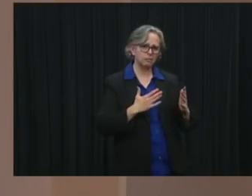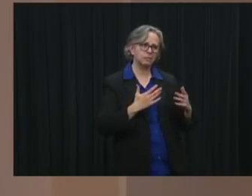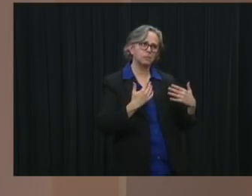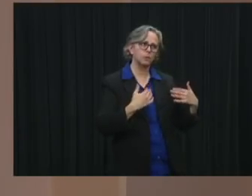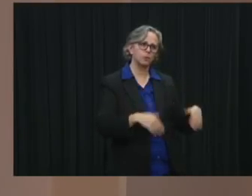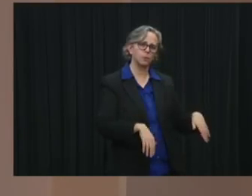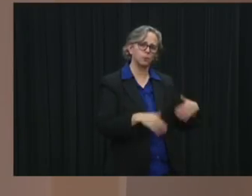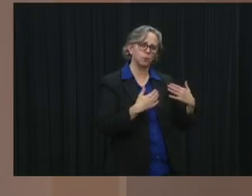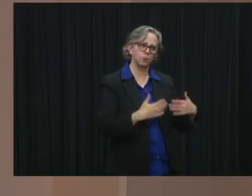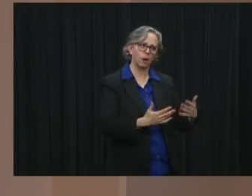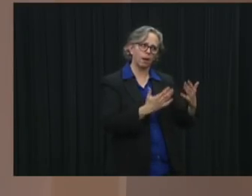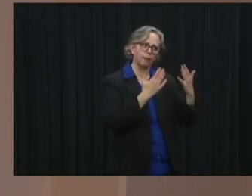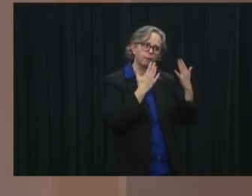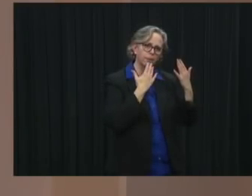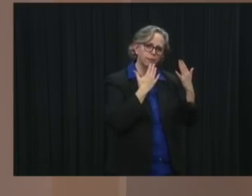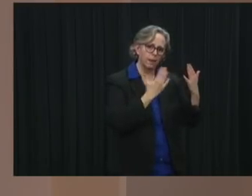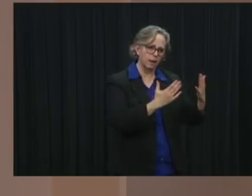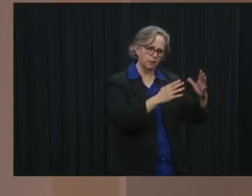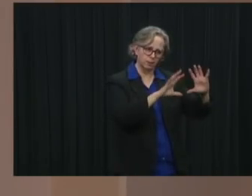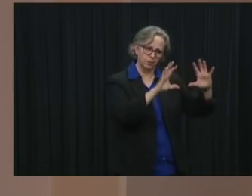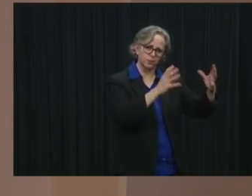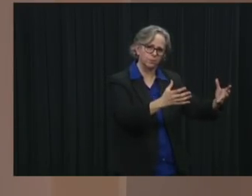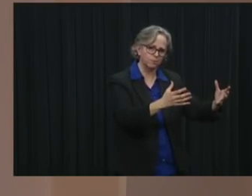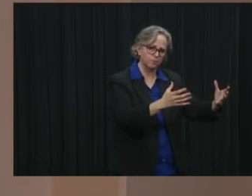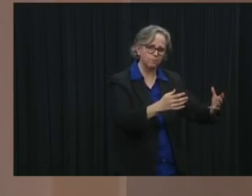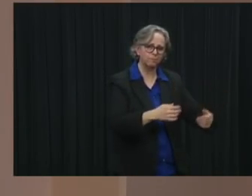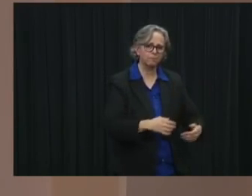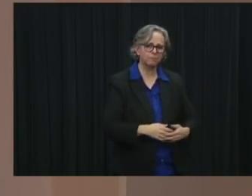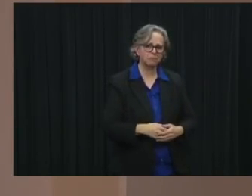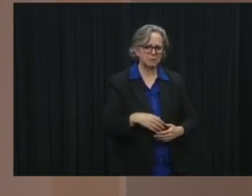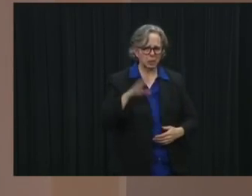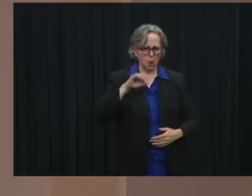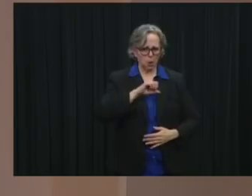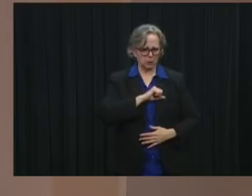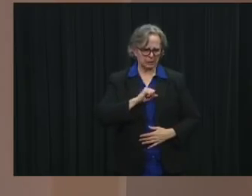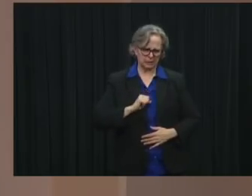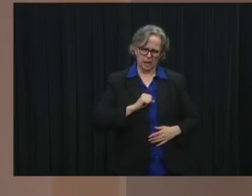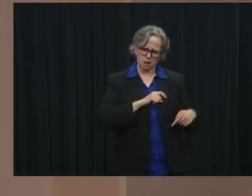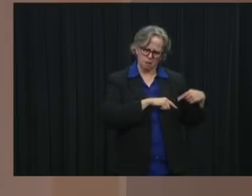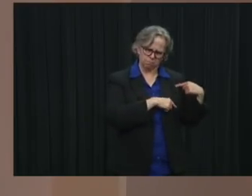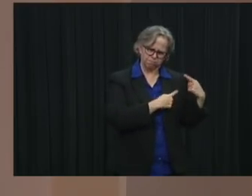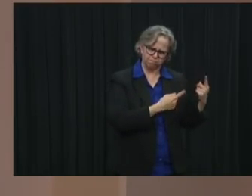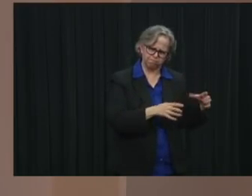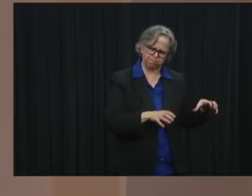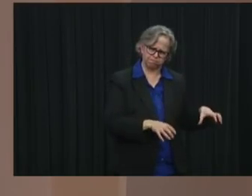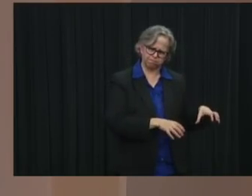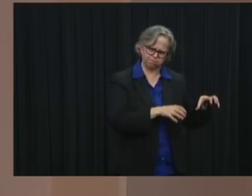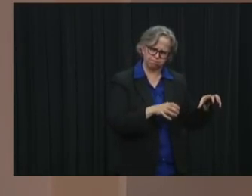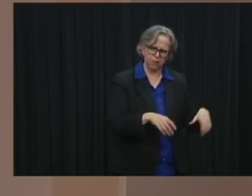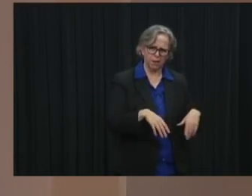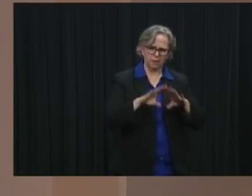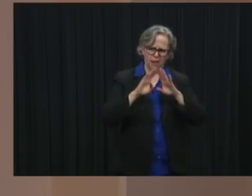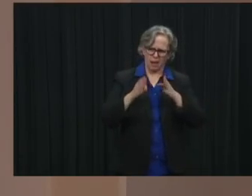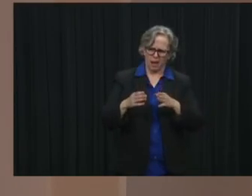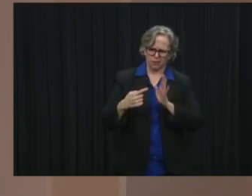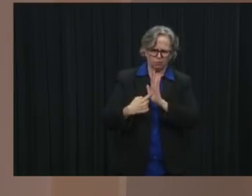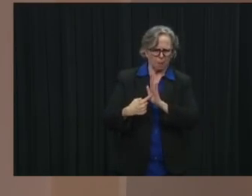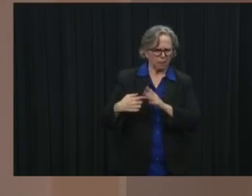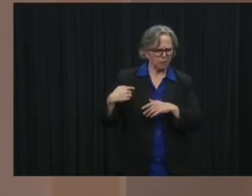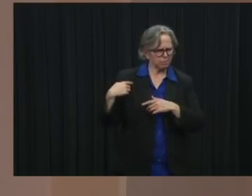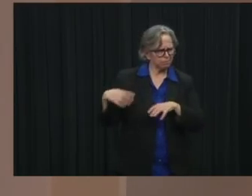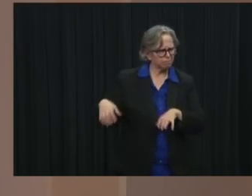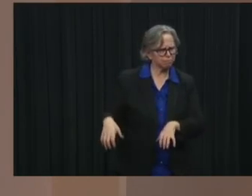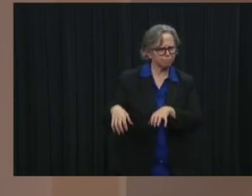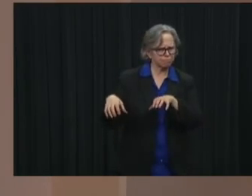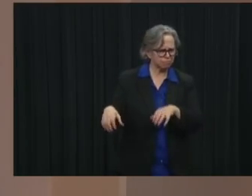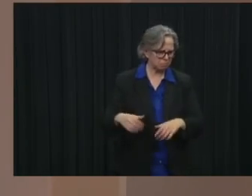us. I know the Senate worked on it. The House is going to work on it. The relief that's in that package is incredibly